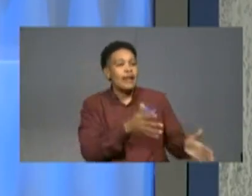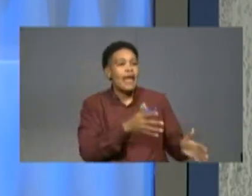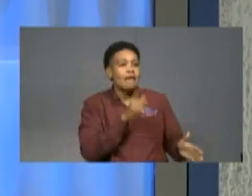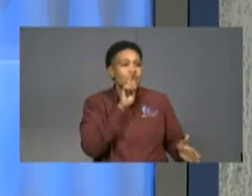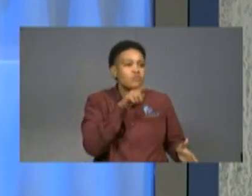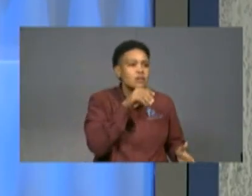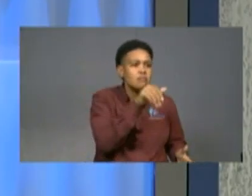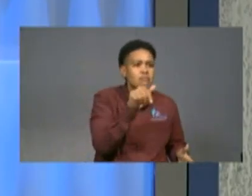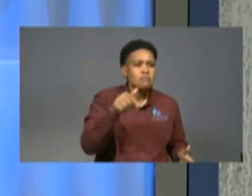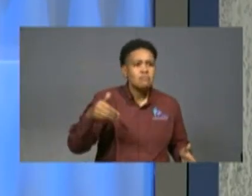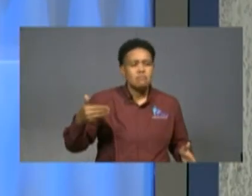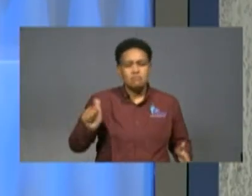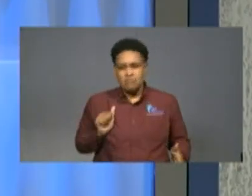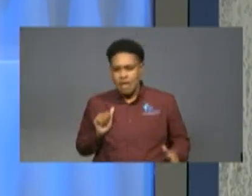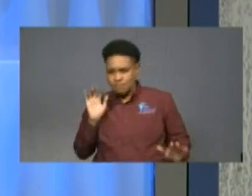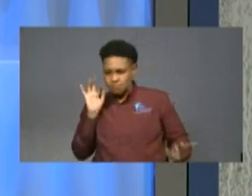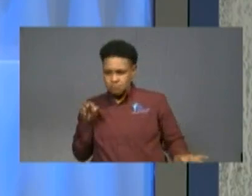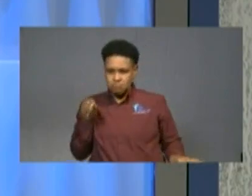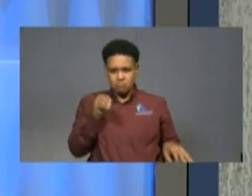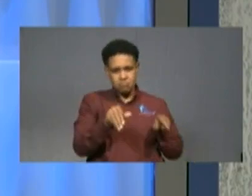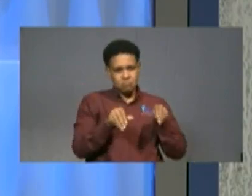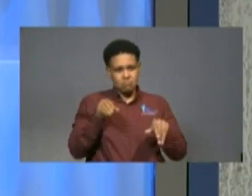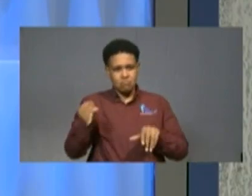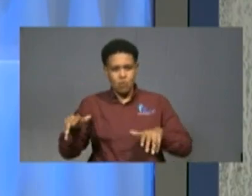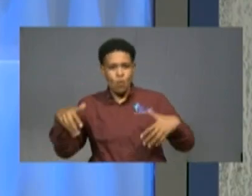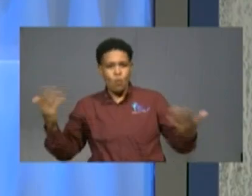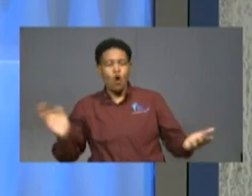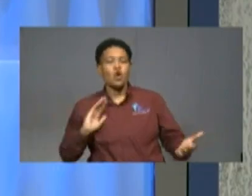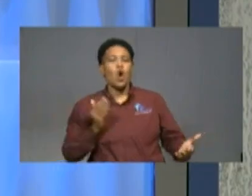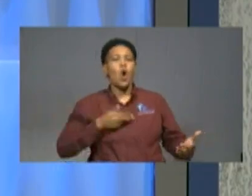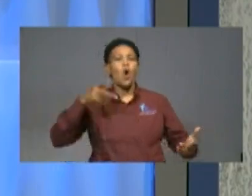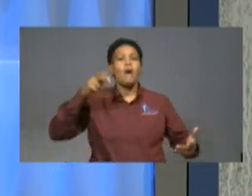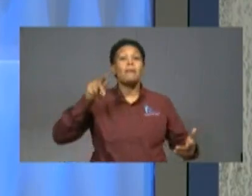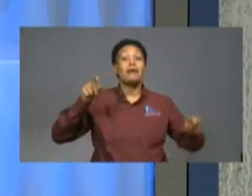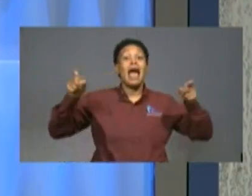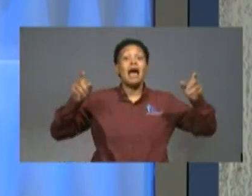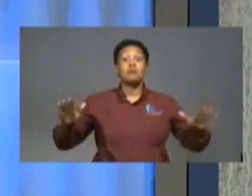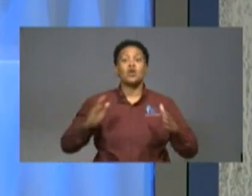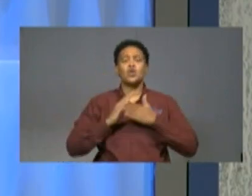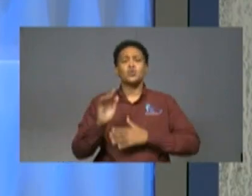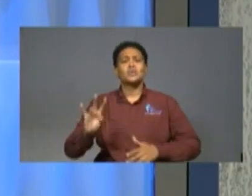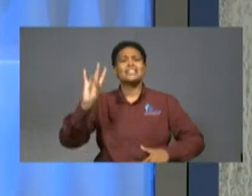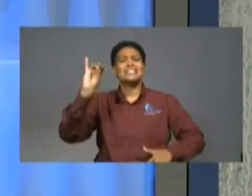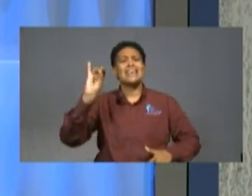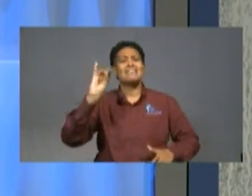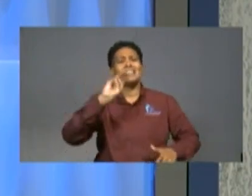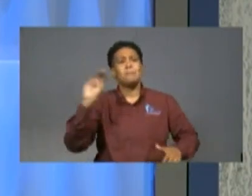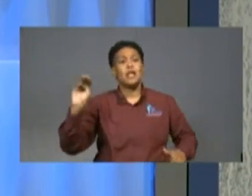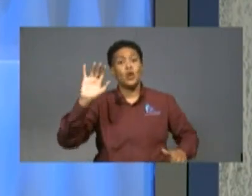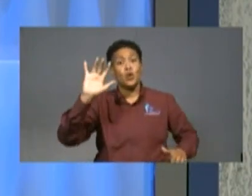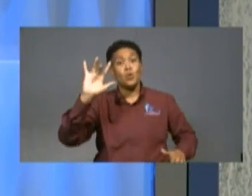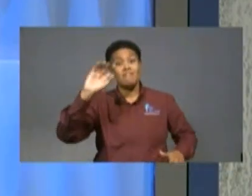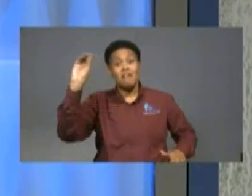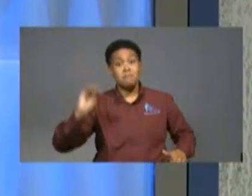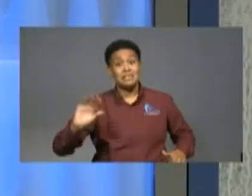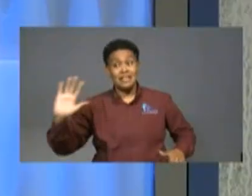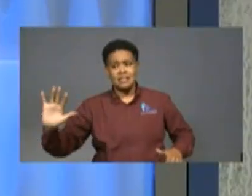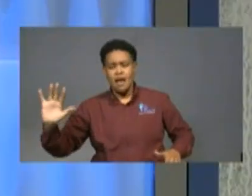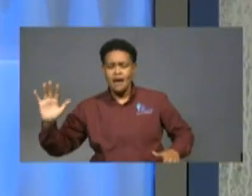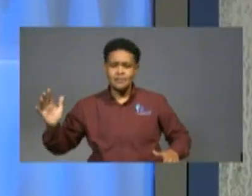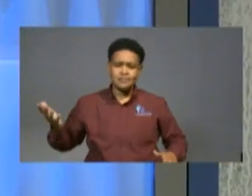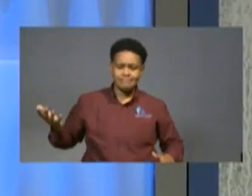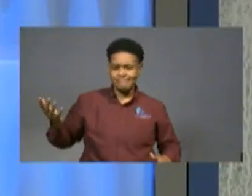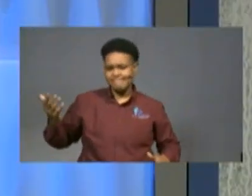towards discretionary expenditure. Our PNP administration, through 70 million, 25% of that discretionary